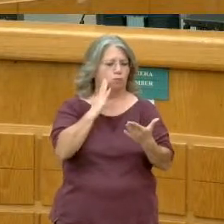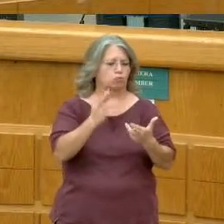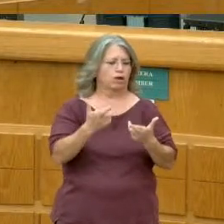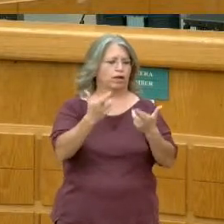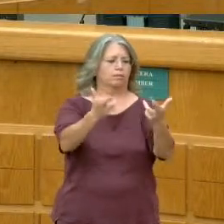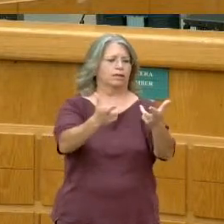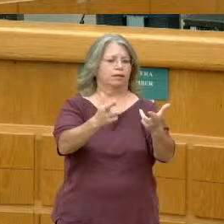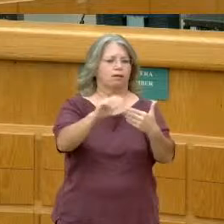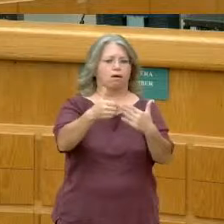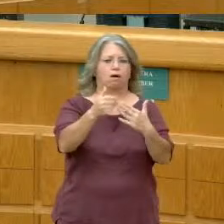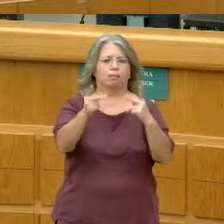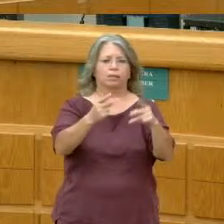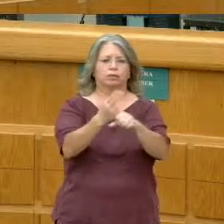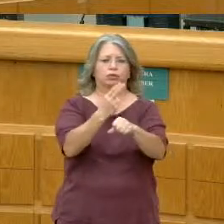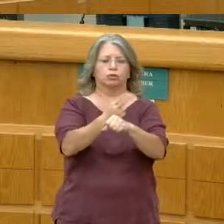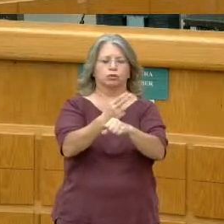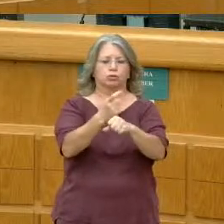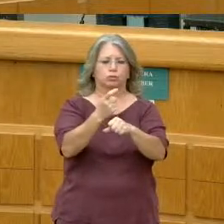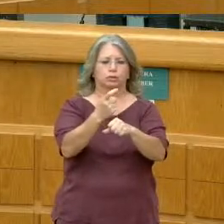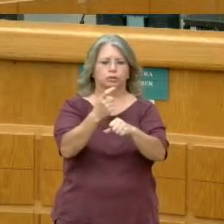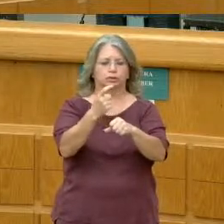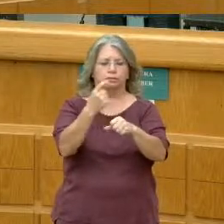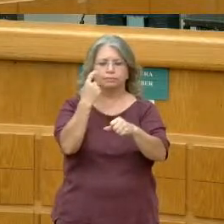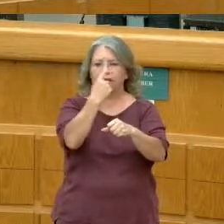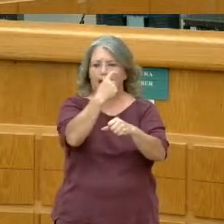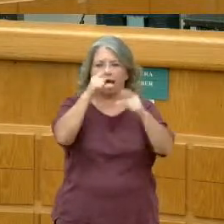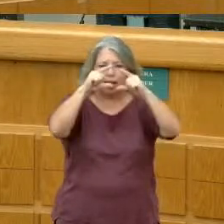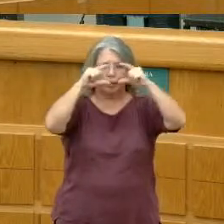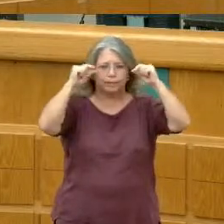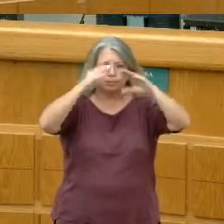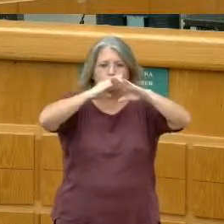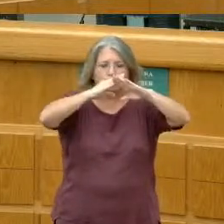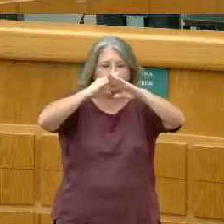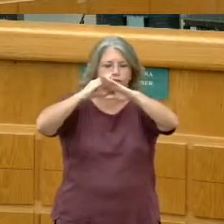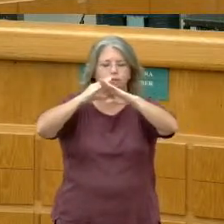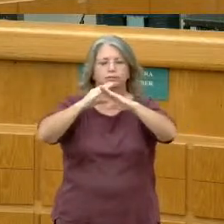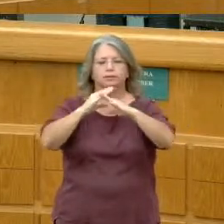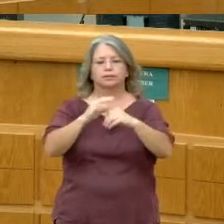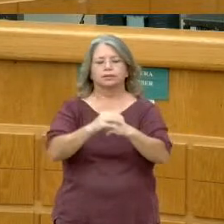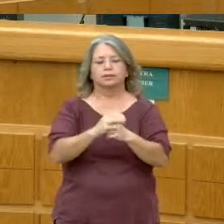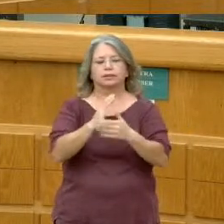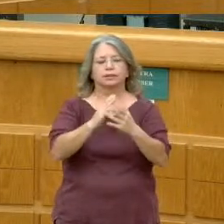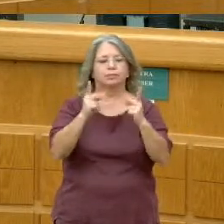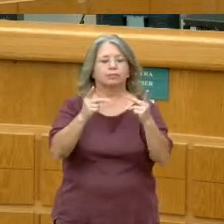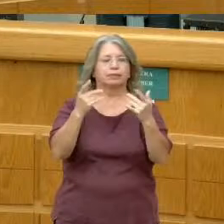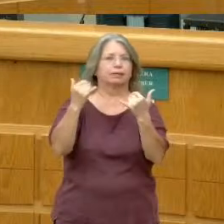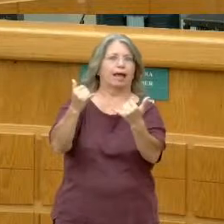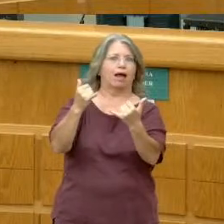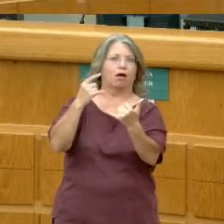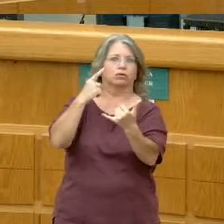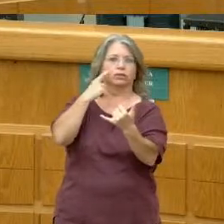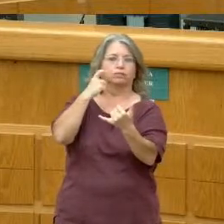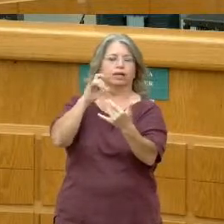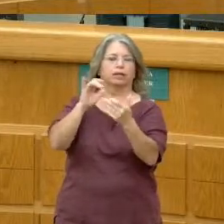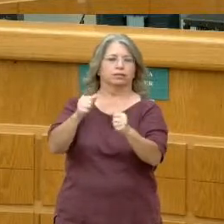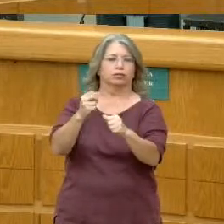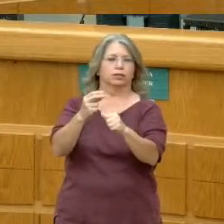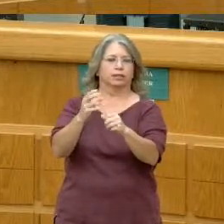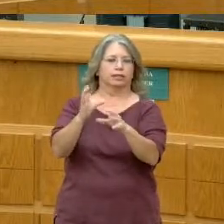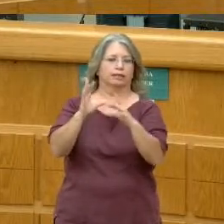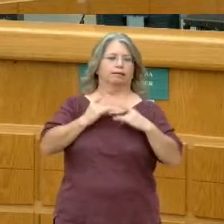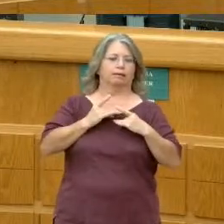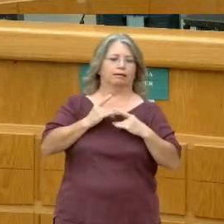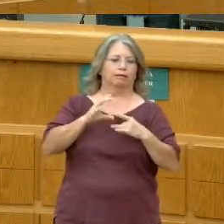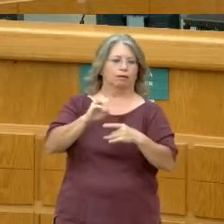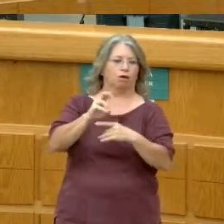several indications that you could catch COVID by droplets landing on your eye. So these are the different ways that COVID can be transmitted.